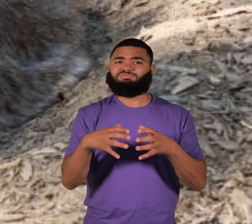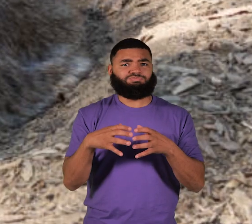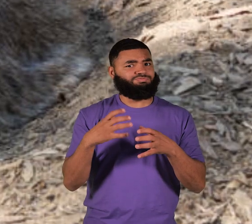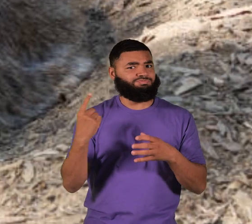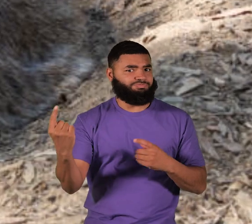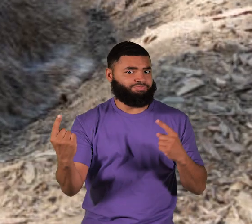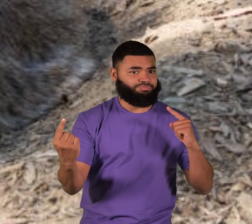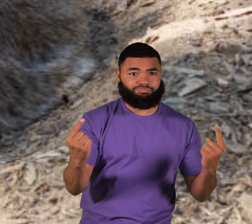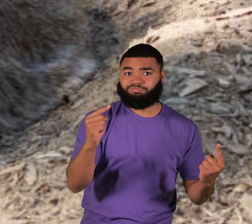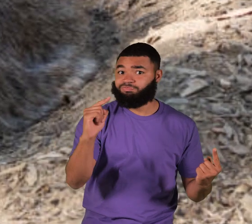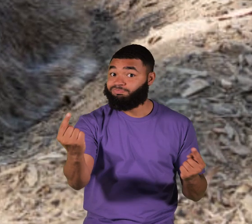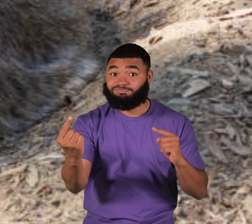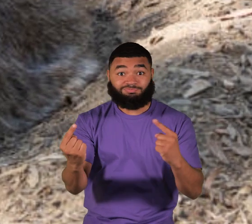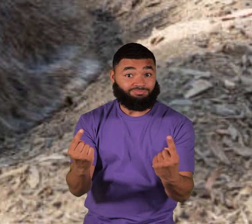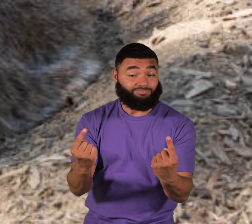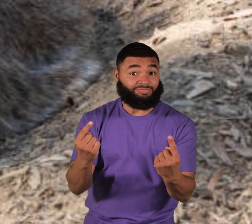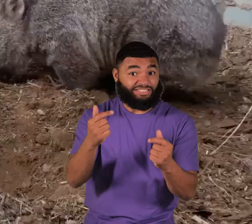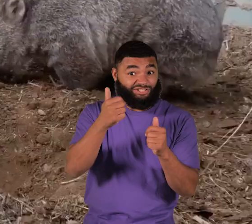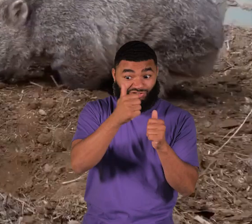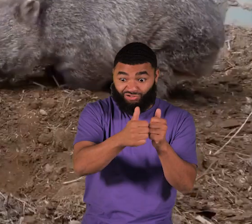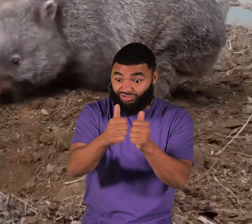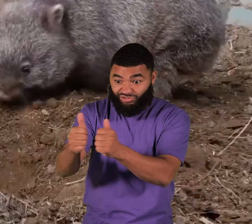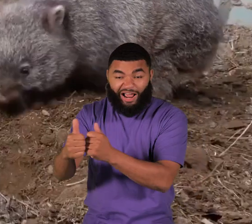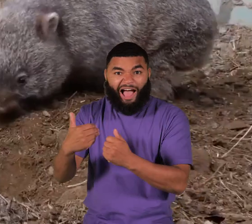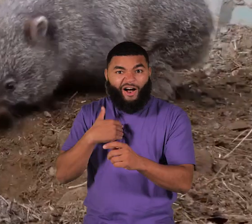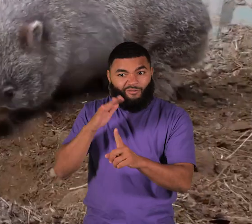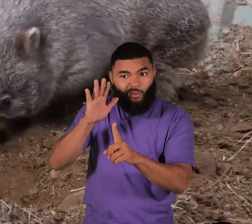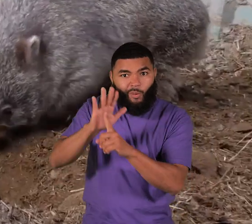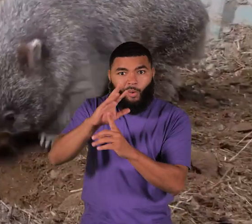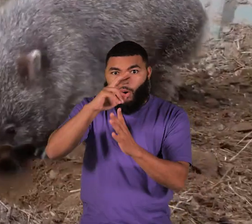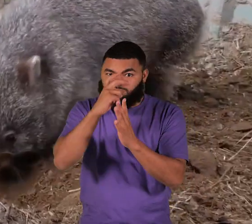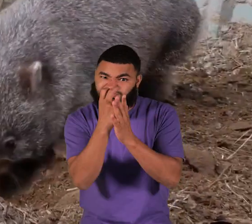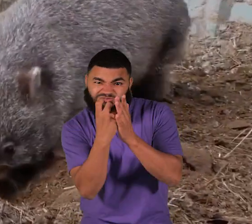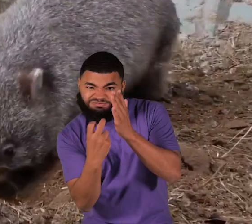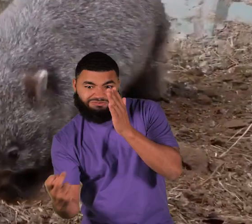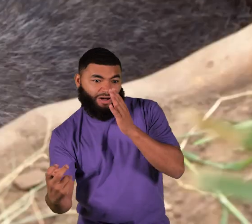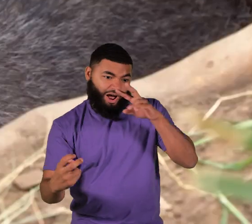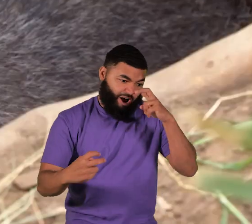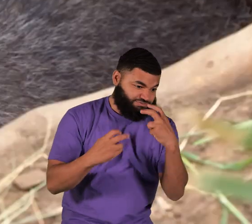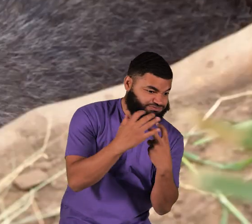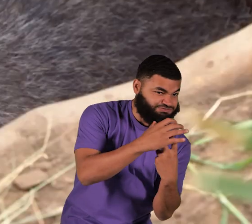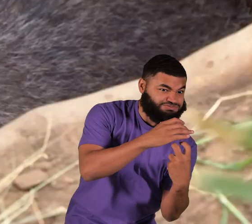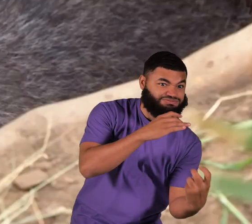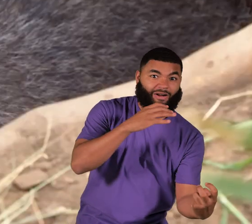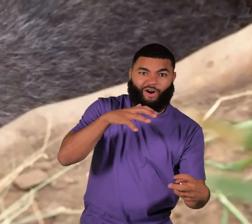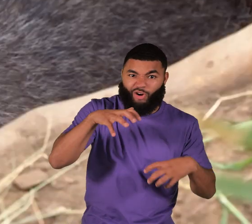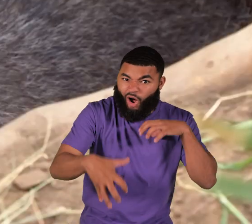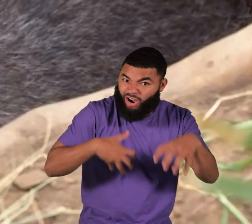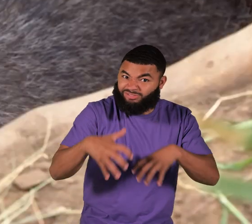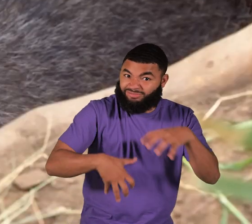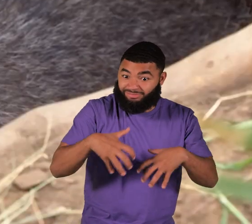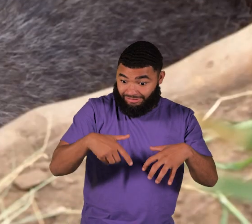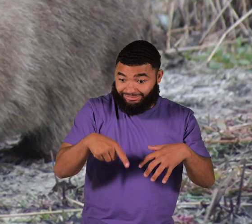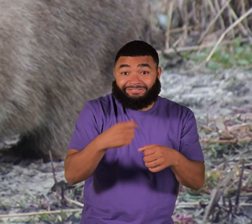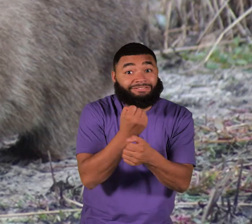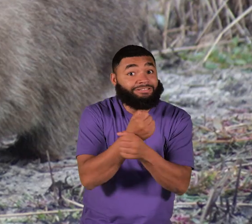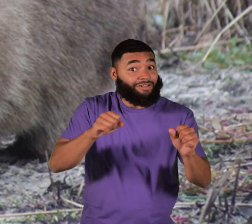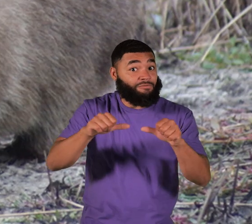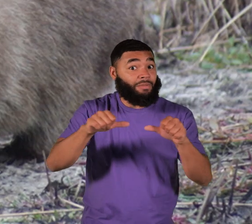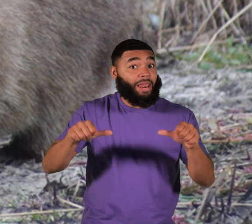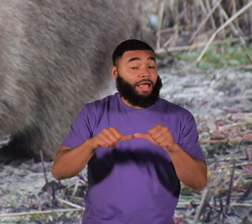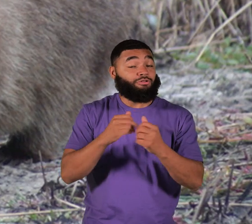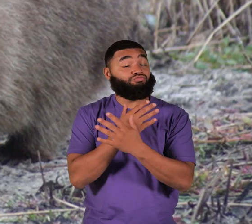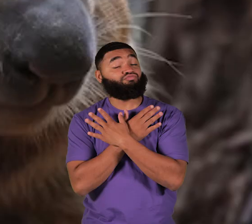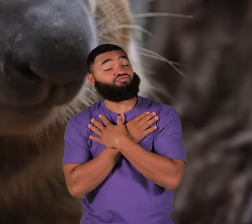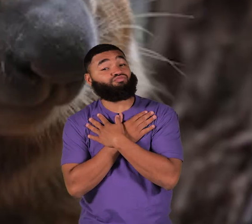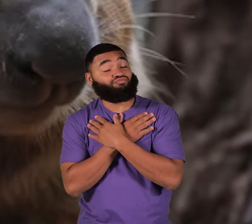Each wombat has its own burrow, which it digs with its powerful claws. It provides a safe place to rest and raise